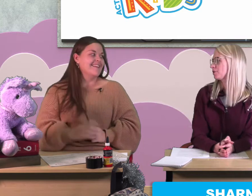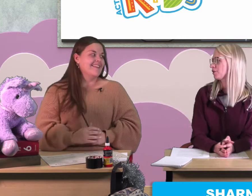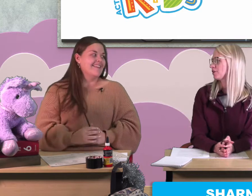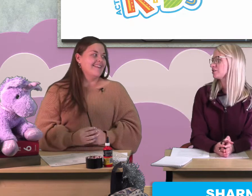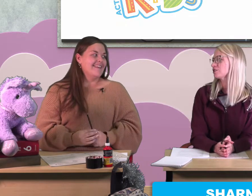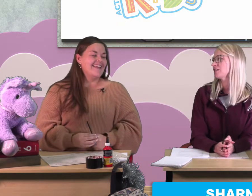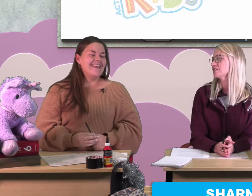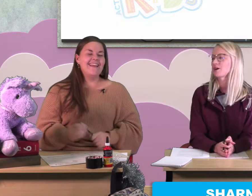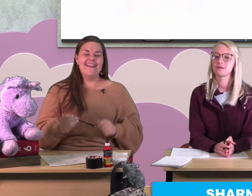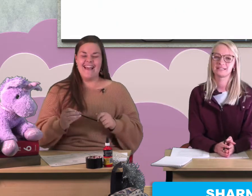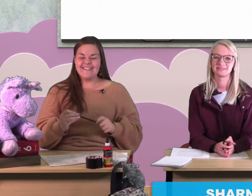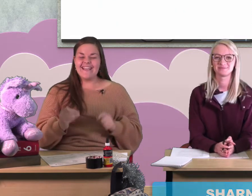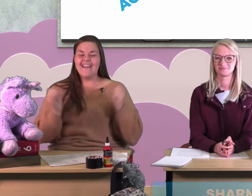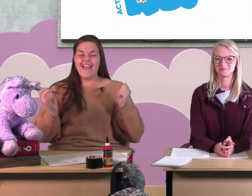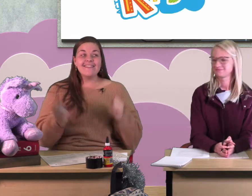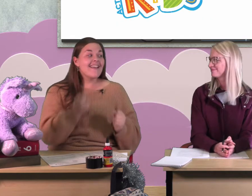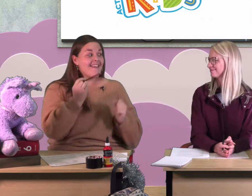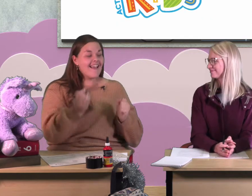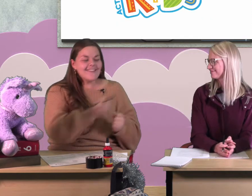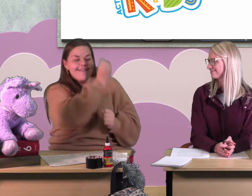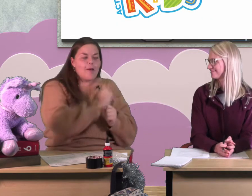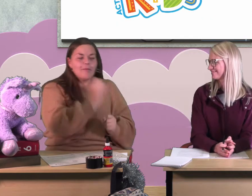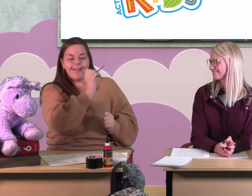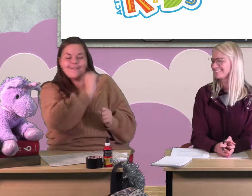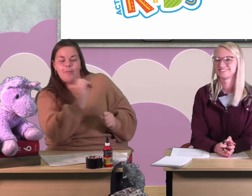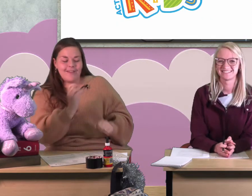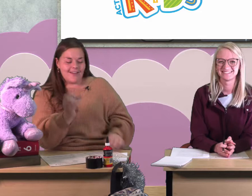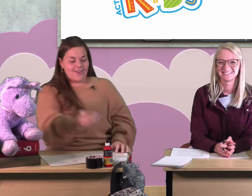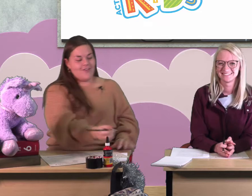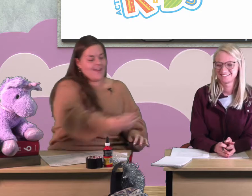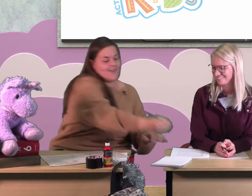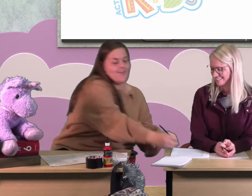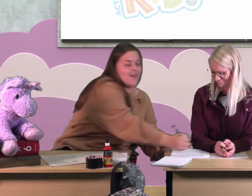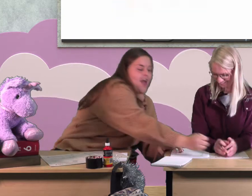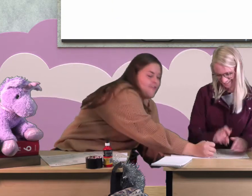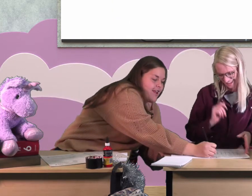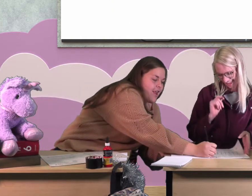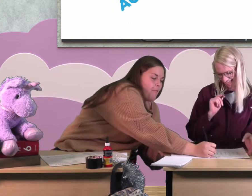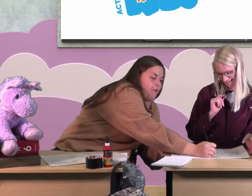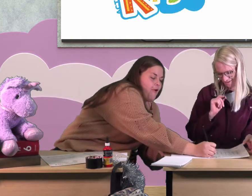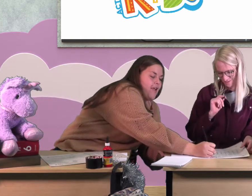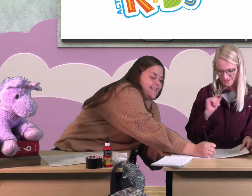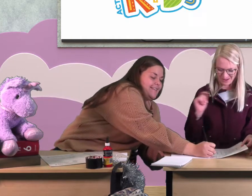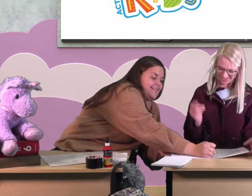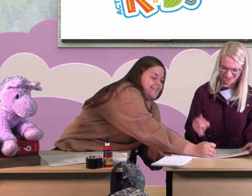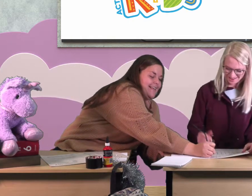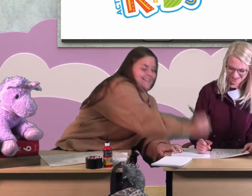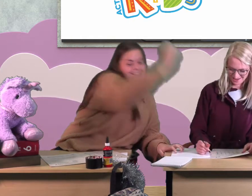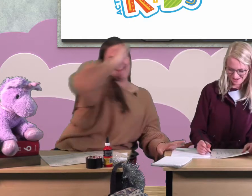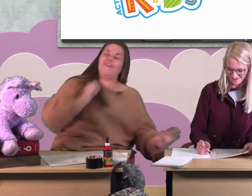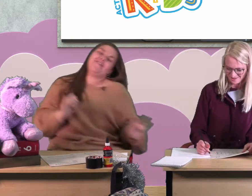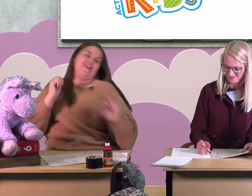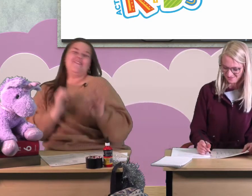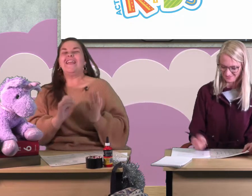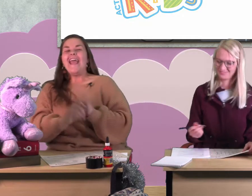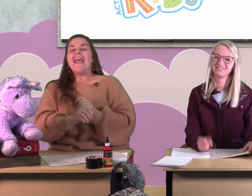to meet up with our friends Zoshy and Zoey. Yes, yes, yes, double tick, double tick. You get 100%. Ooh, thank